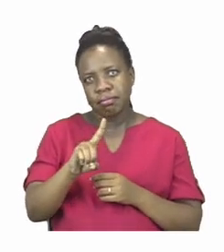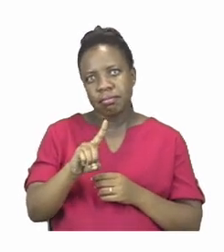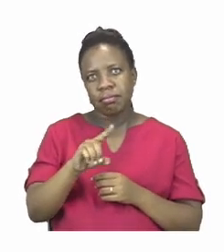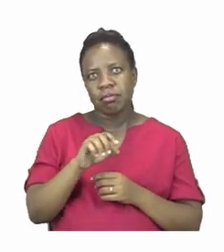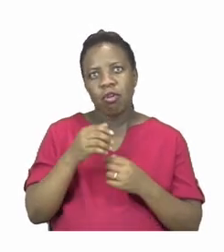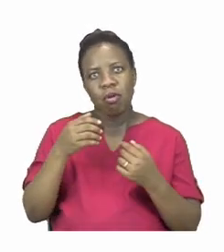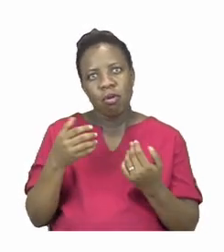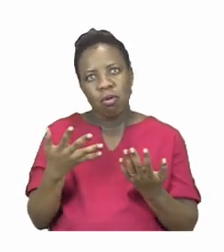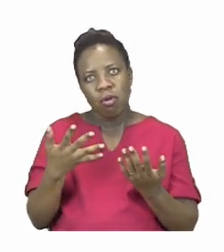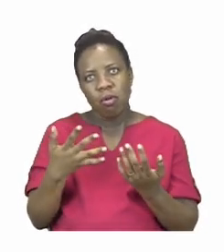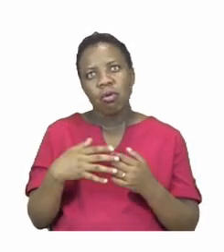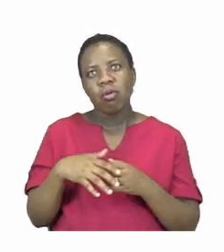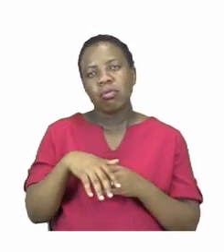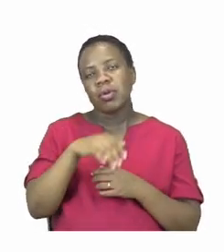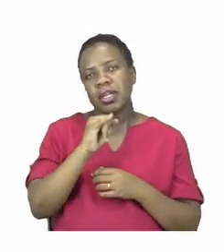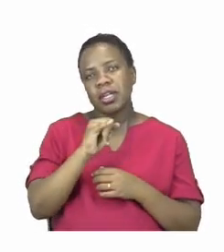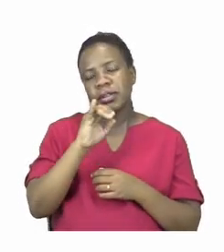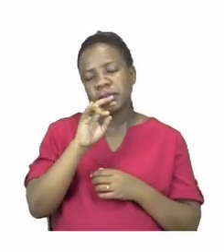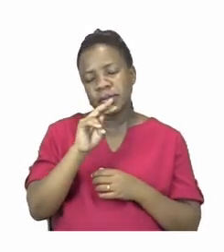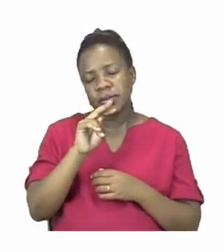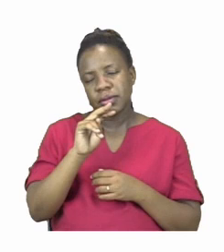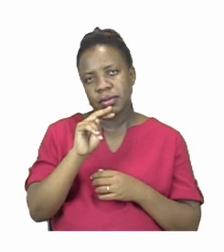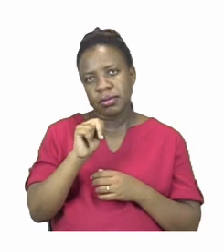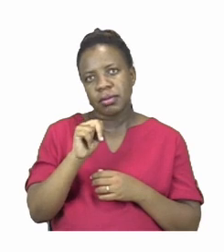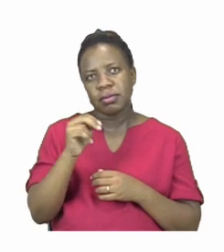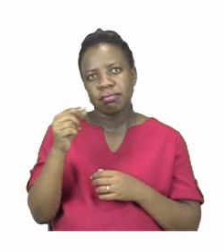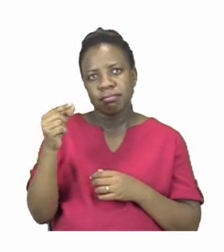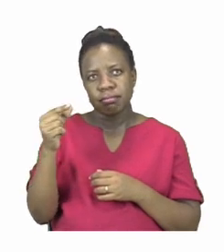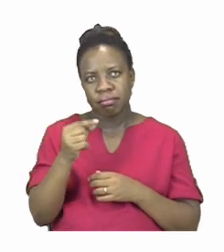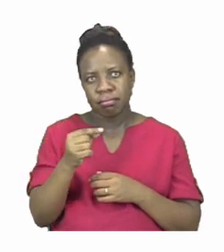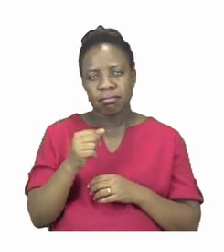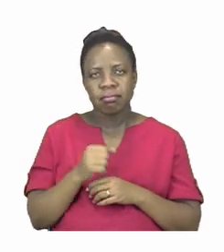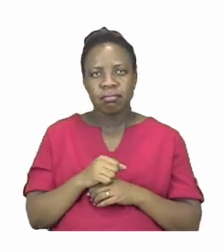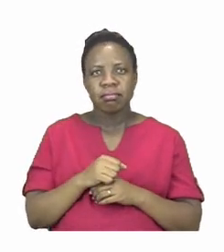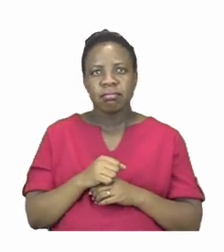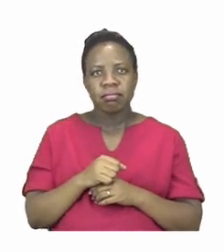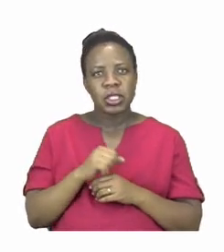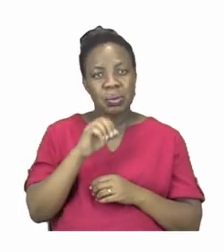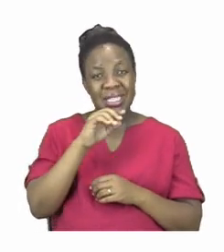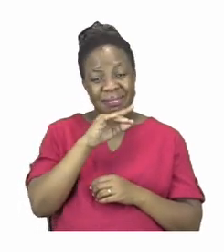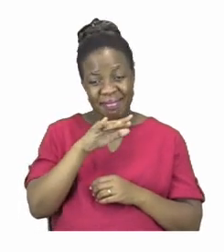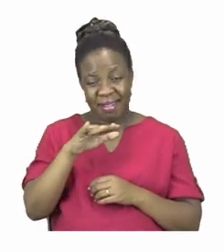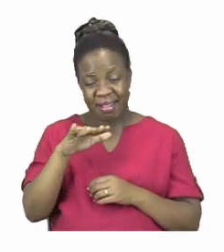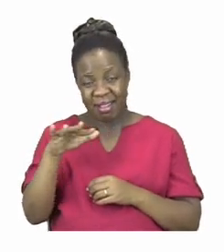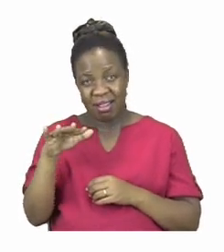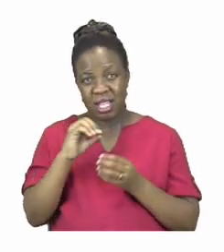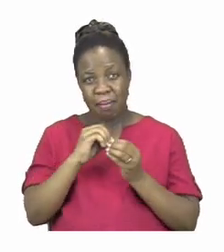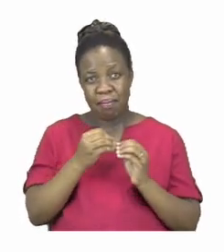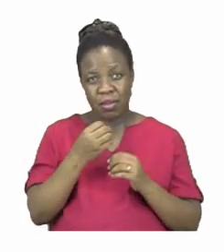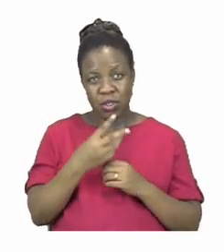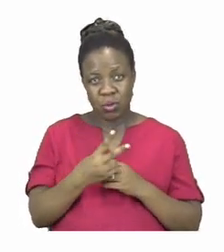asking us to circle the correct spelling. Now this is where it can get a bit tricky, but if you did number